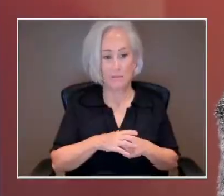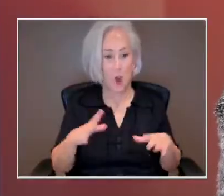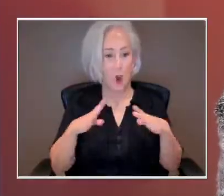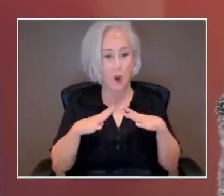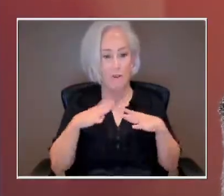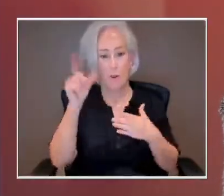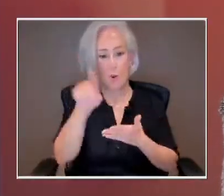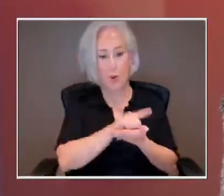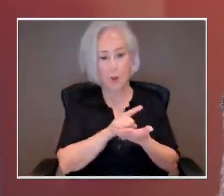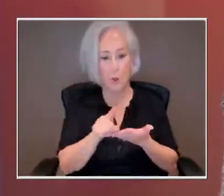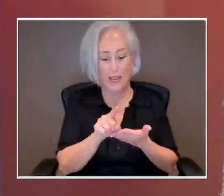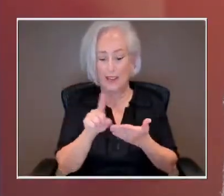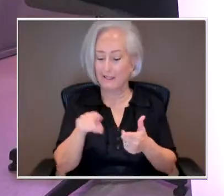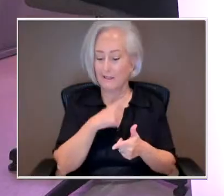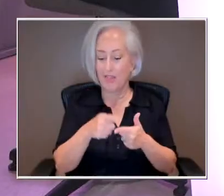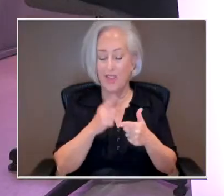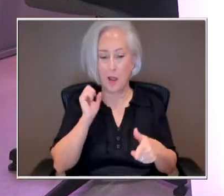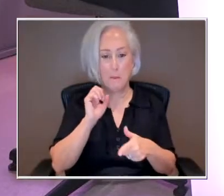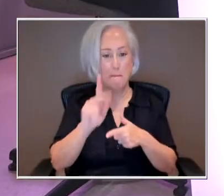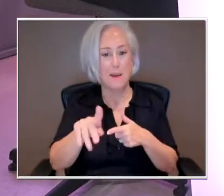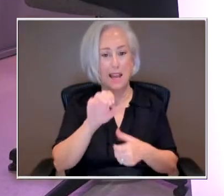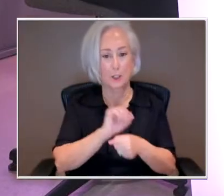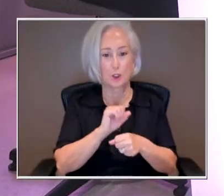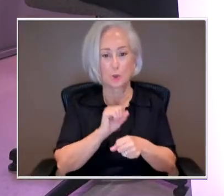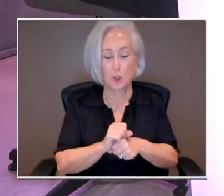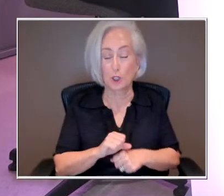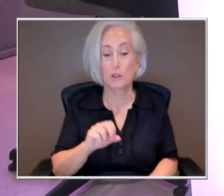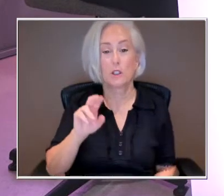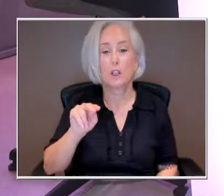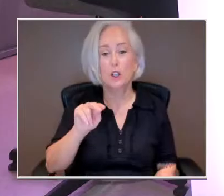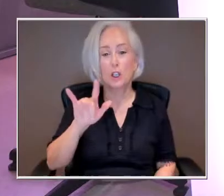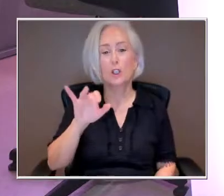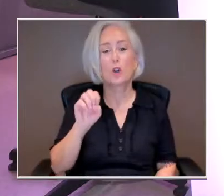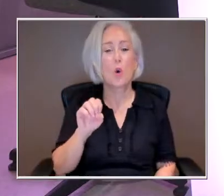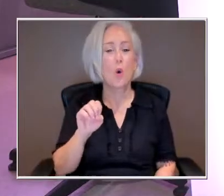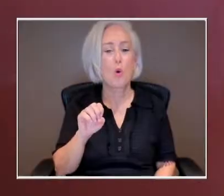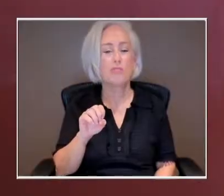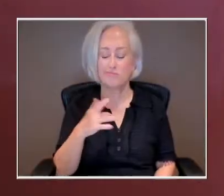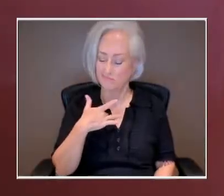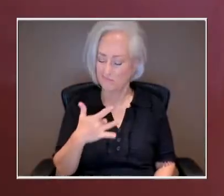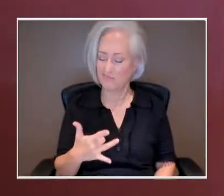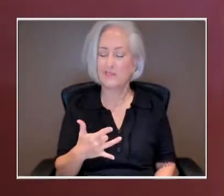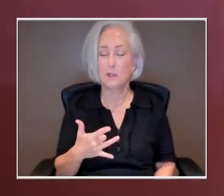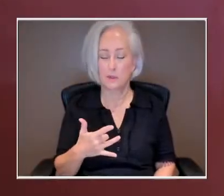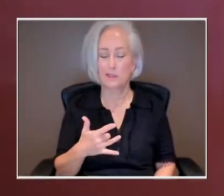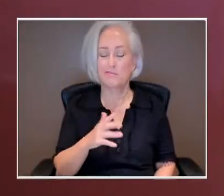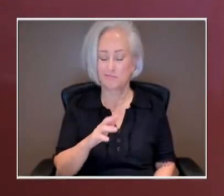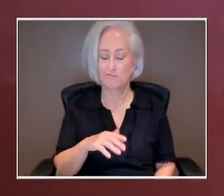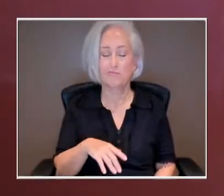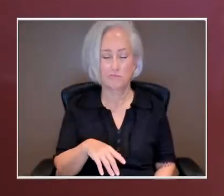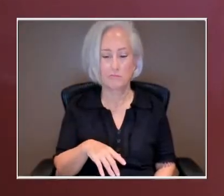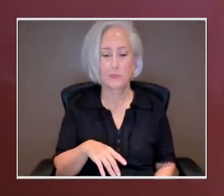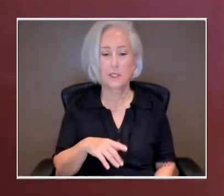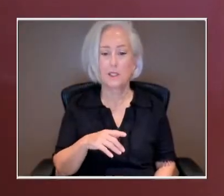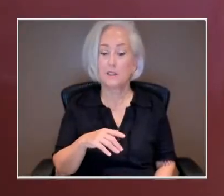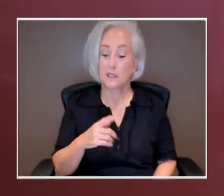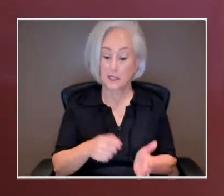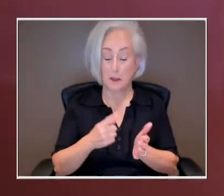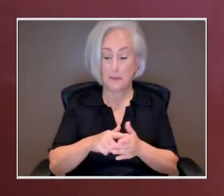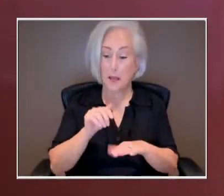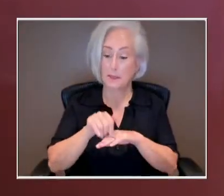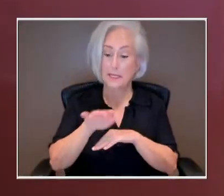that as well. Is Nicole's recovery? That's what we see most of the times. So Okay. sometimes we either send him home the same day or next